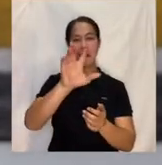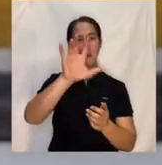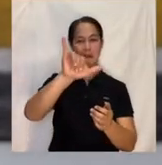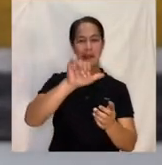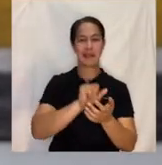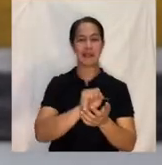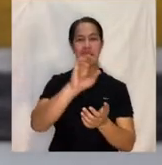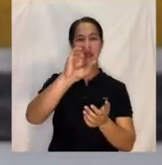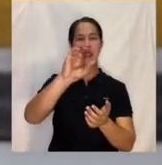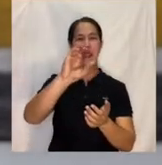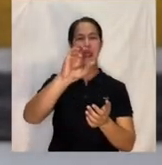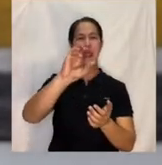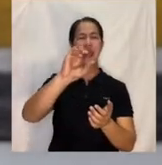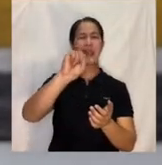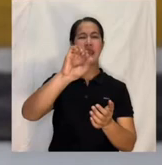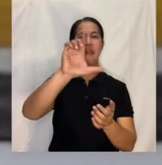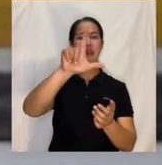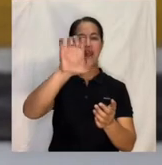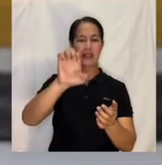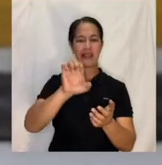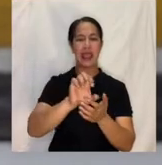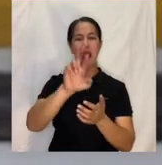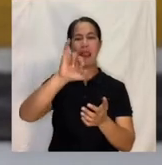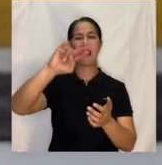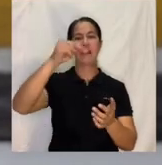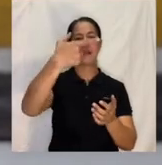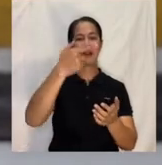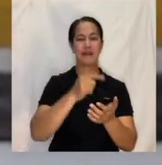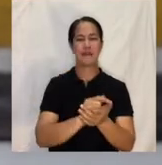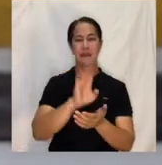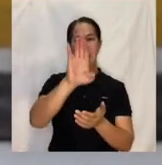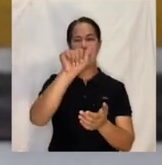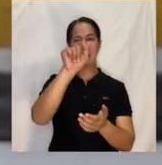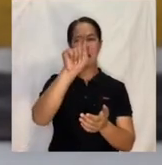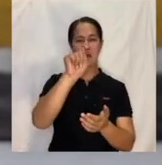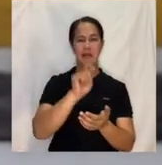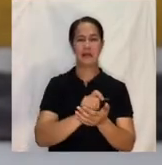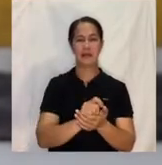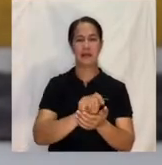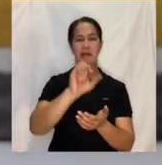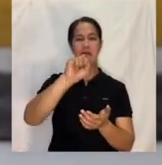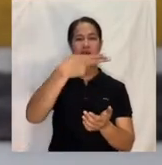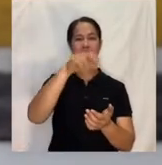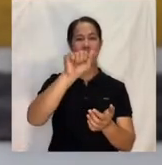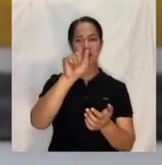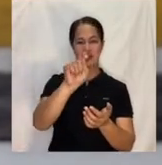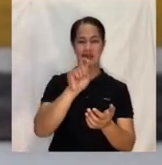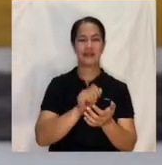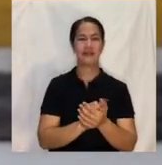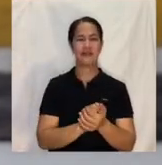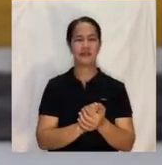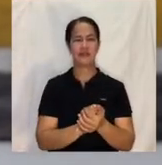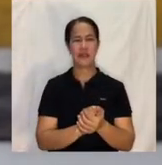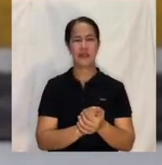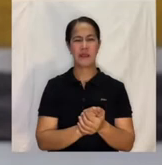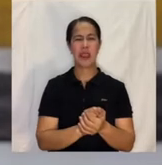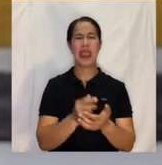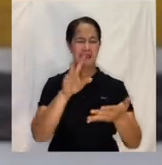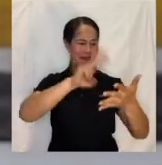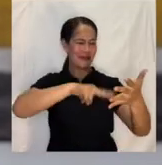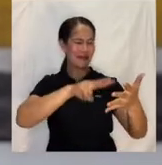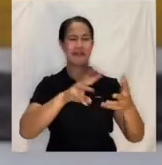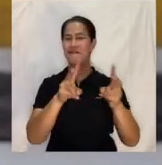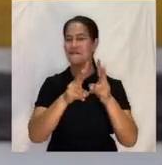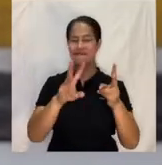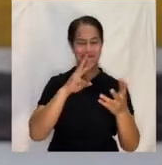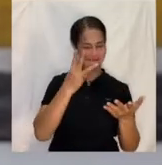Fly, scale, ring, bat, and chest. You read